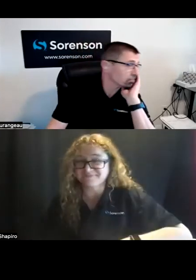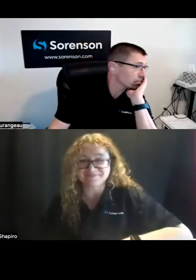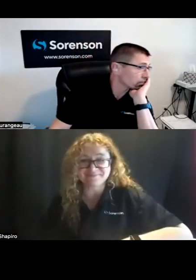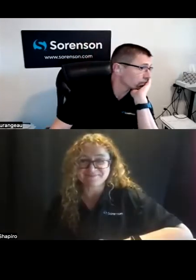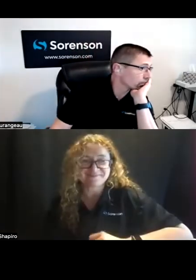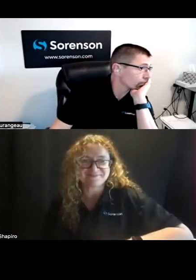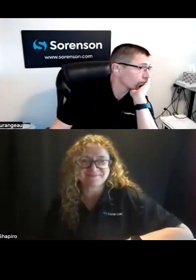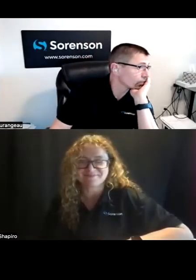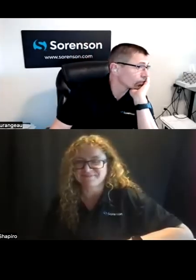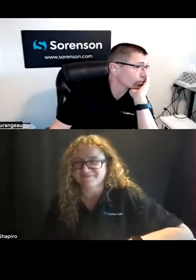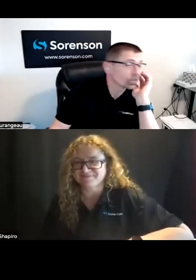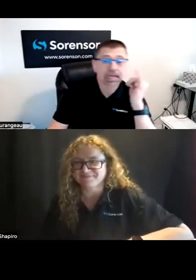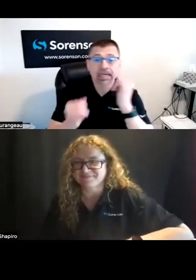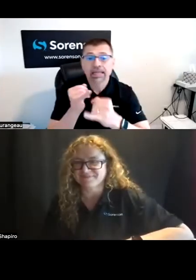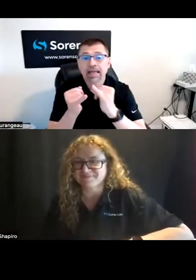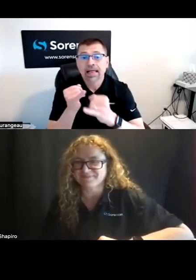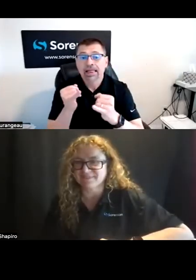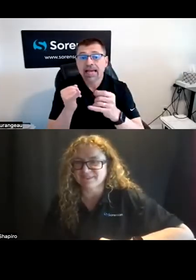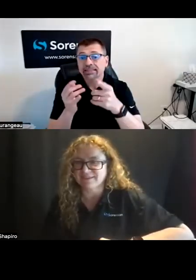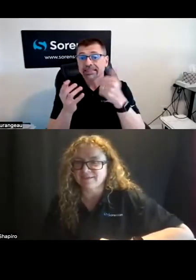add? No.